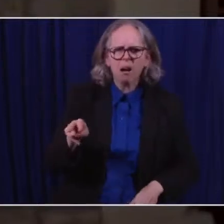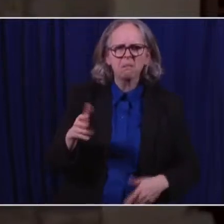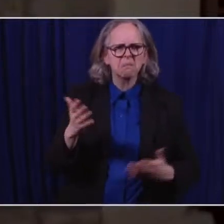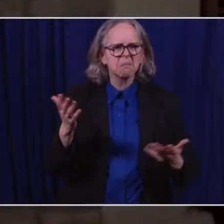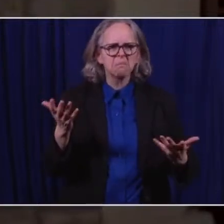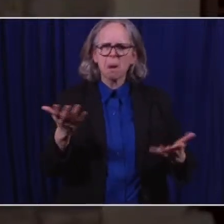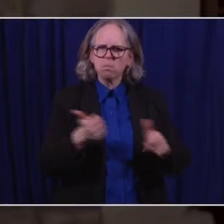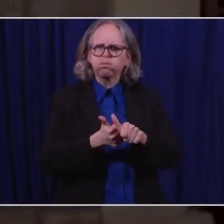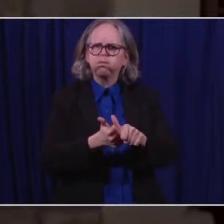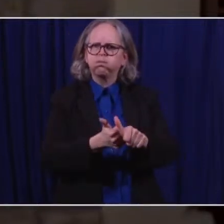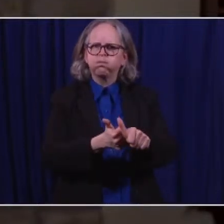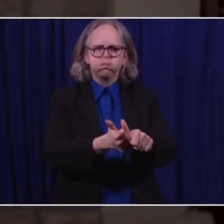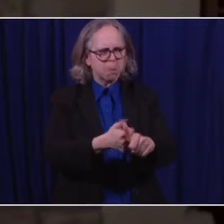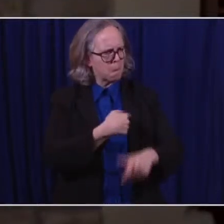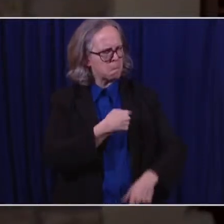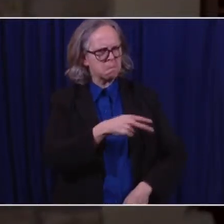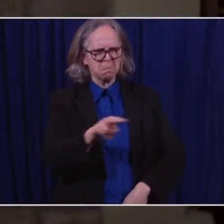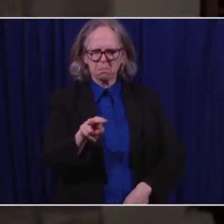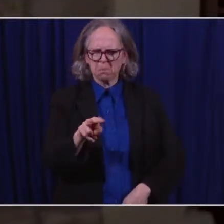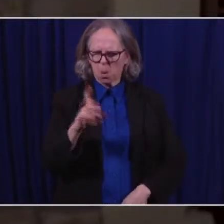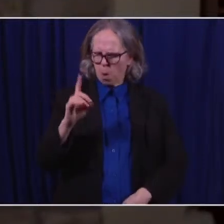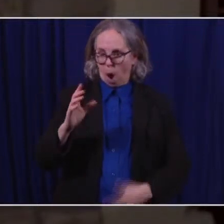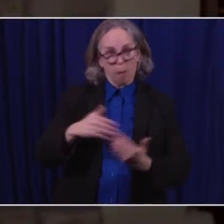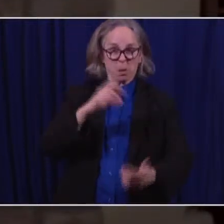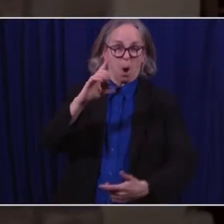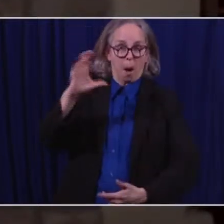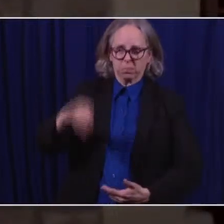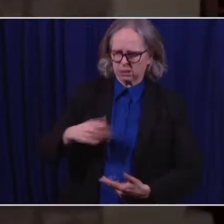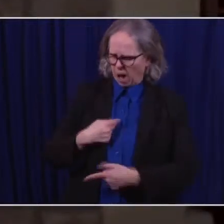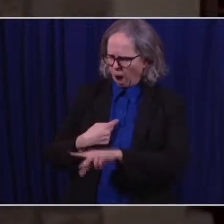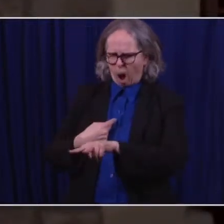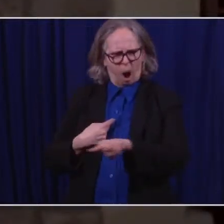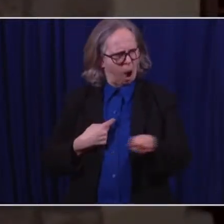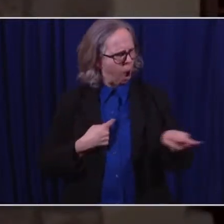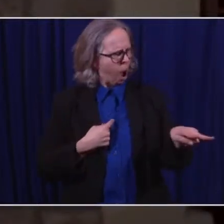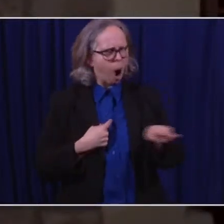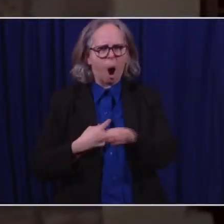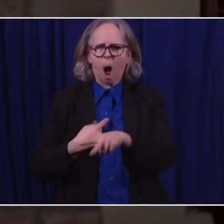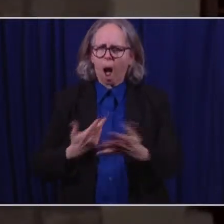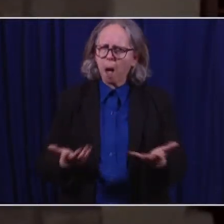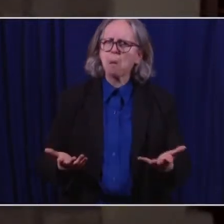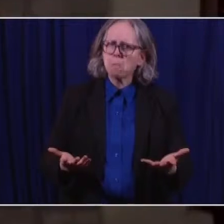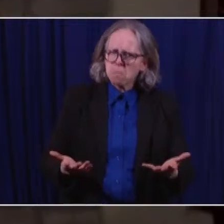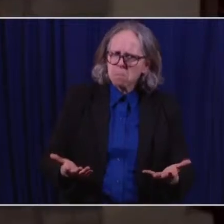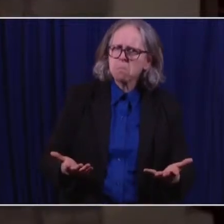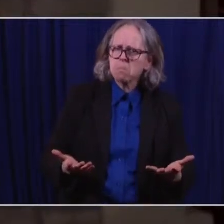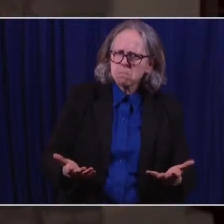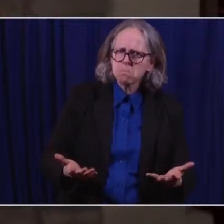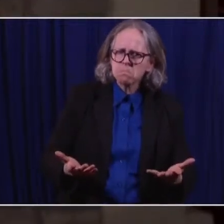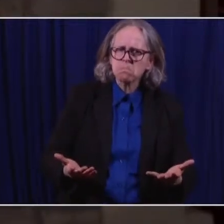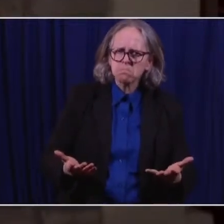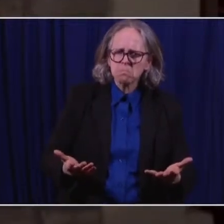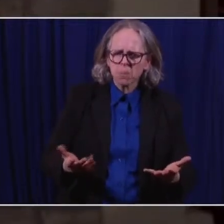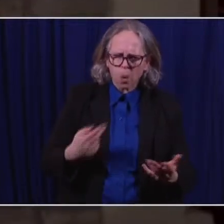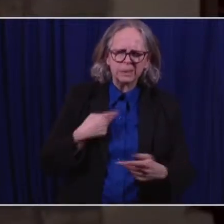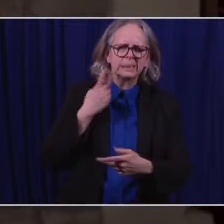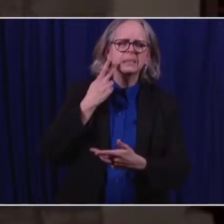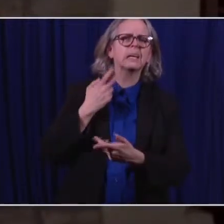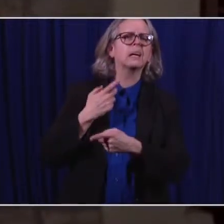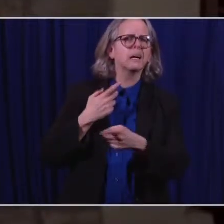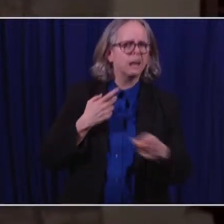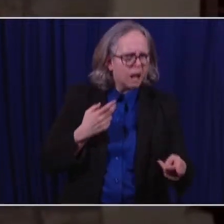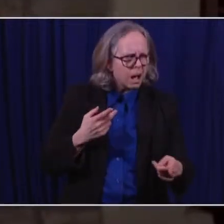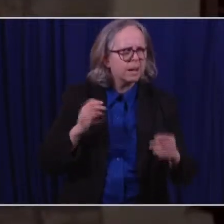virtually 100% in our schools. And what school superintendents and